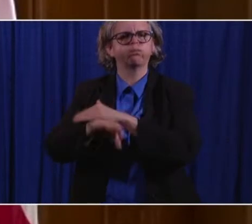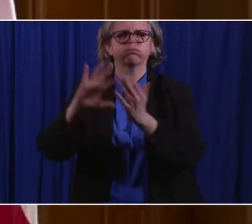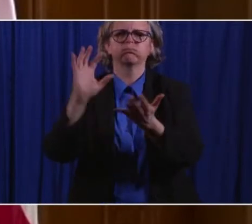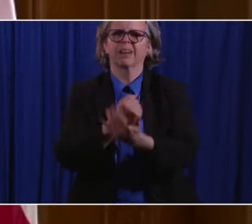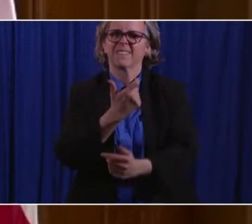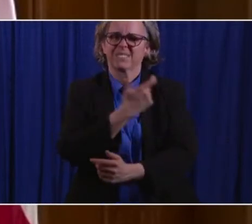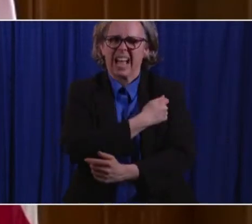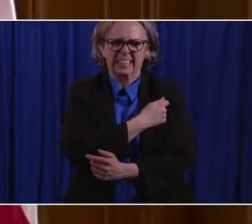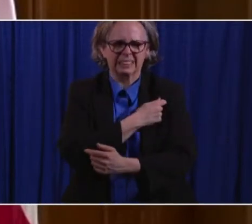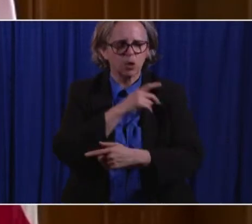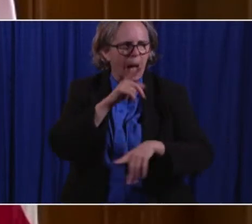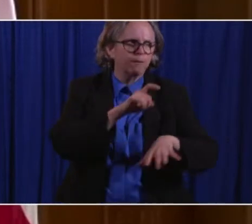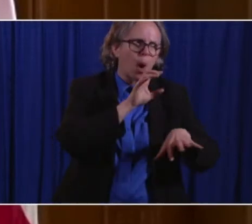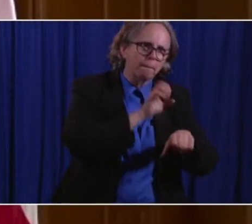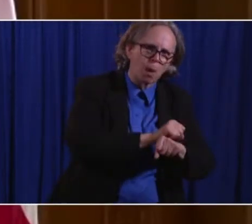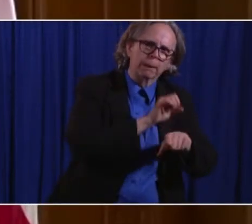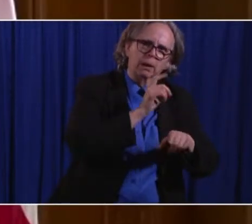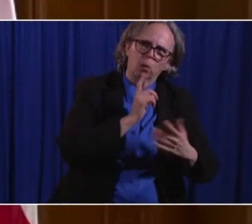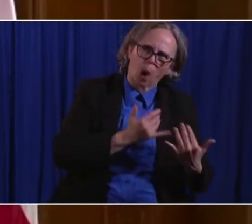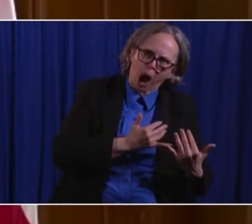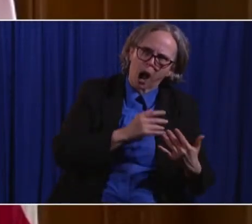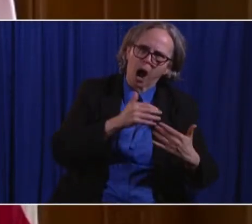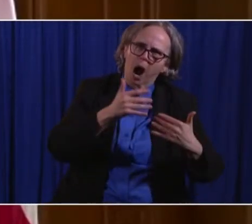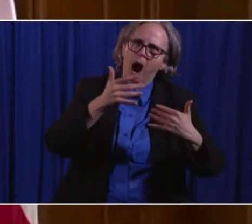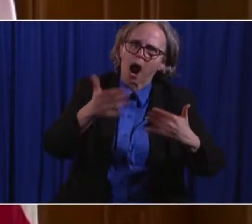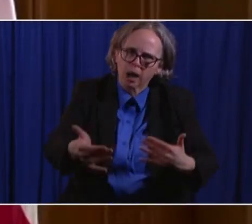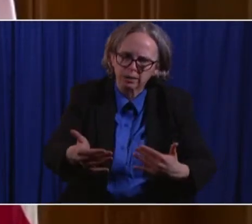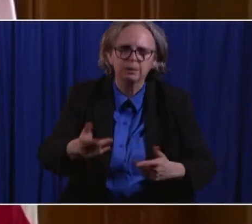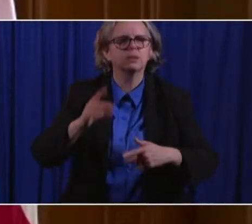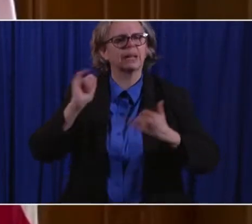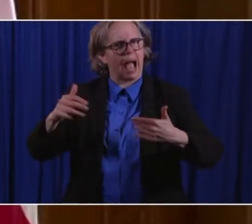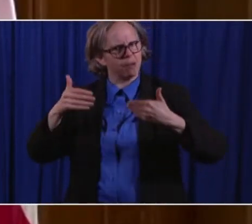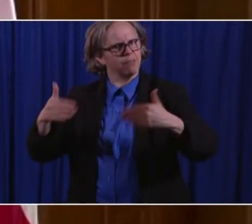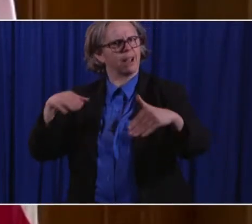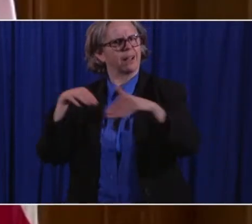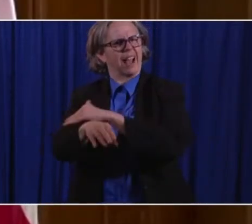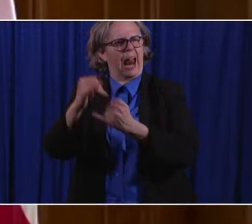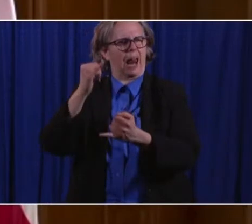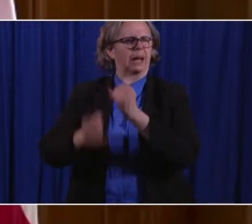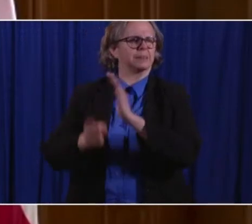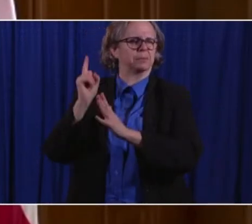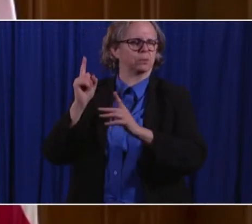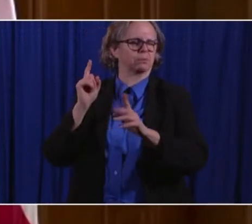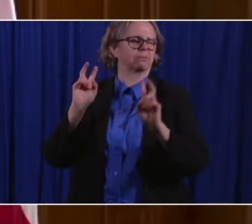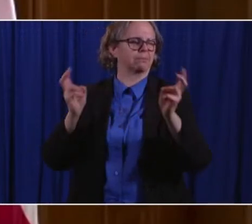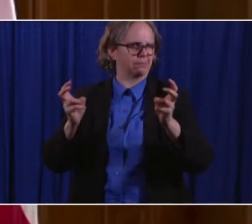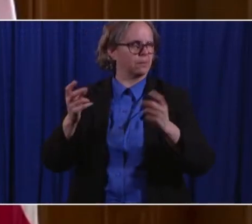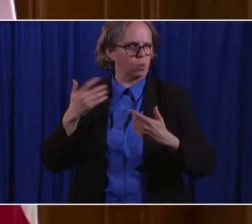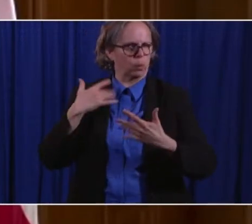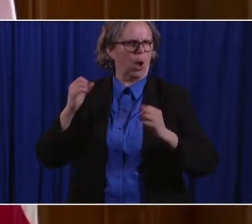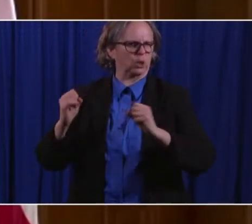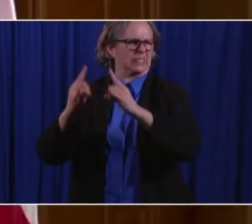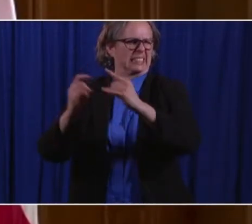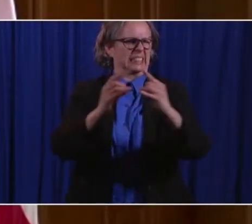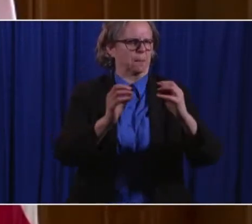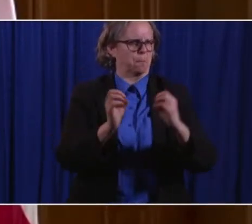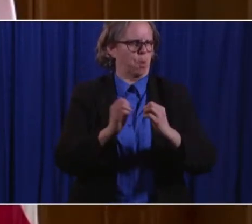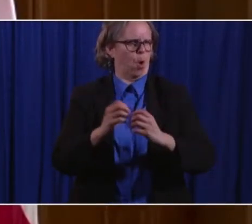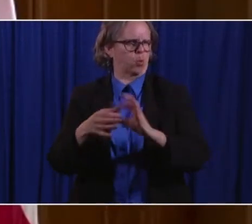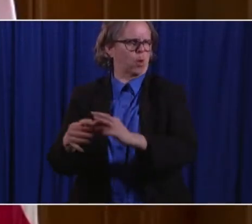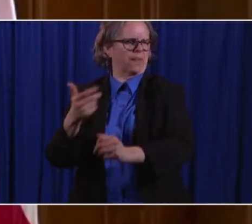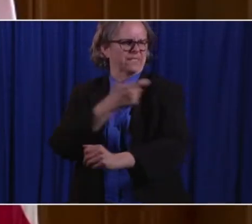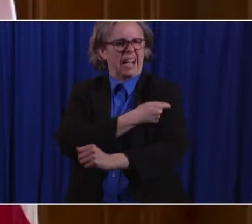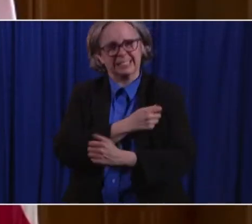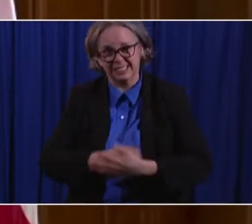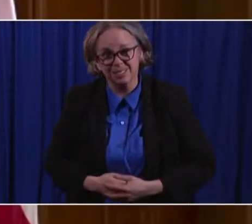We're going to see more of that. We already have some of those, but that's, again, there are some people who that's how they want